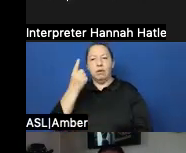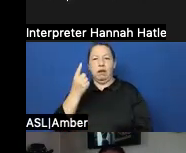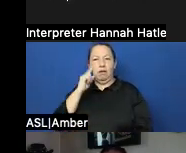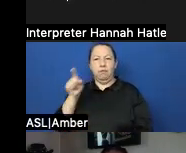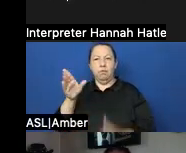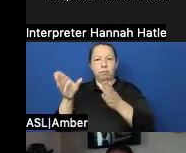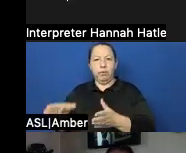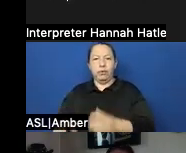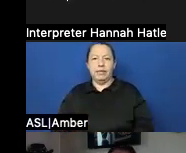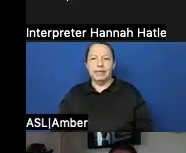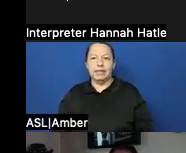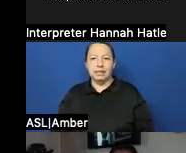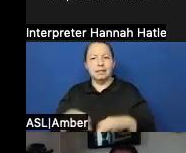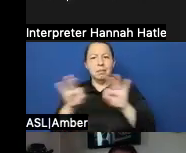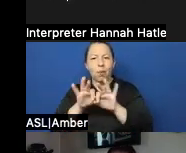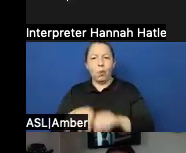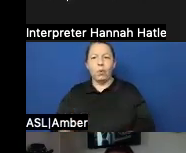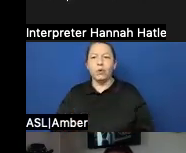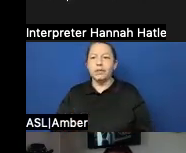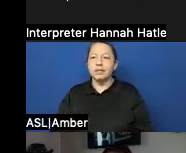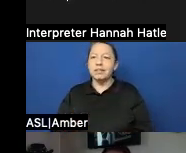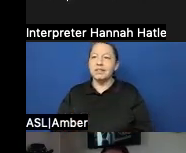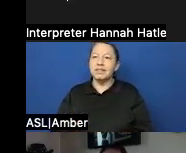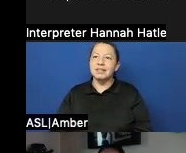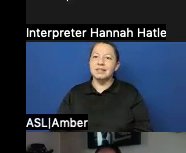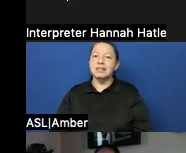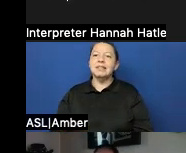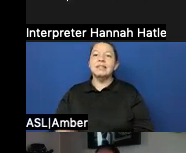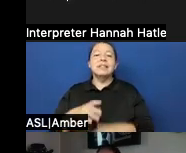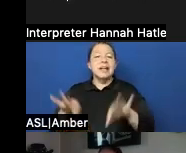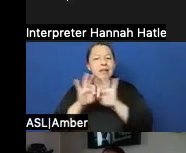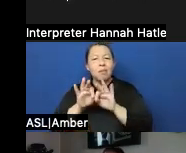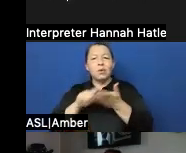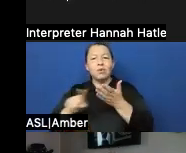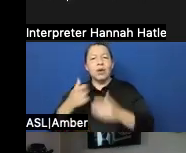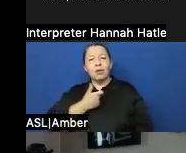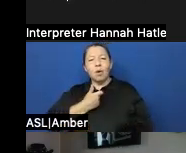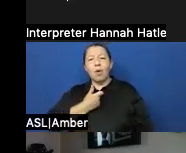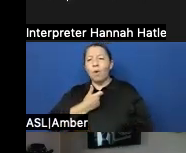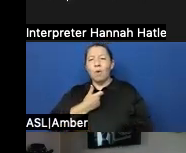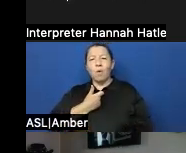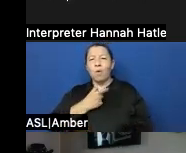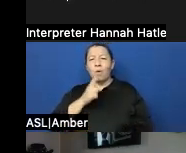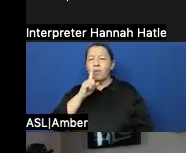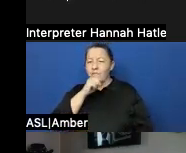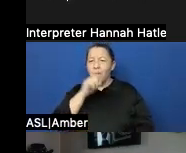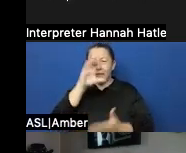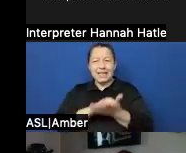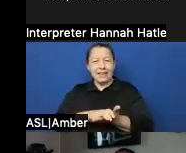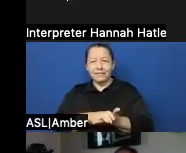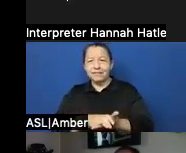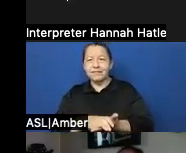Snaps, do not judge. I'm going to shut up. It's important to check our own biases, right? This is something we have to get